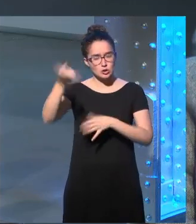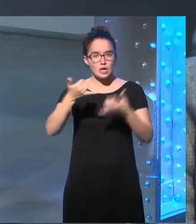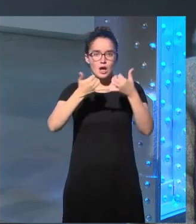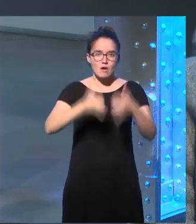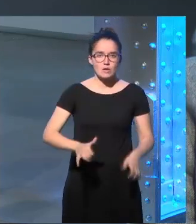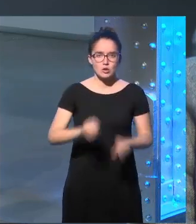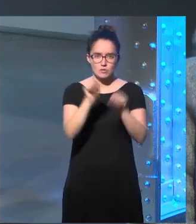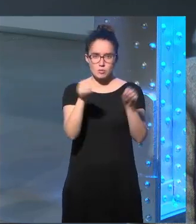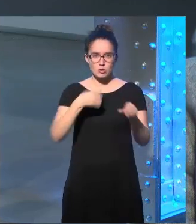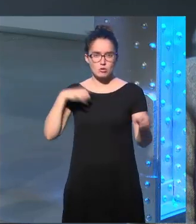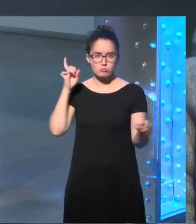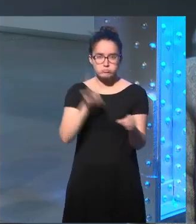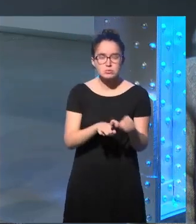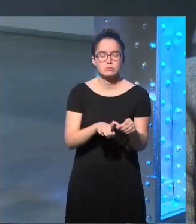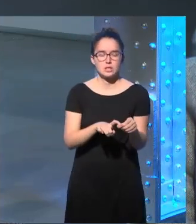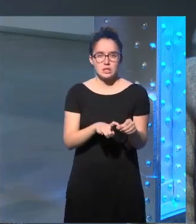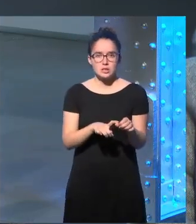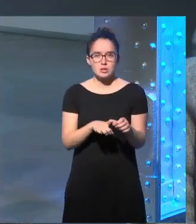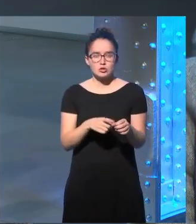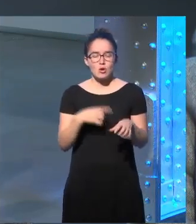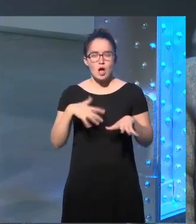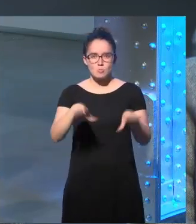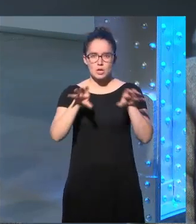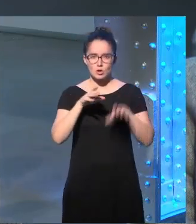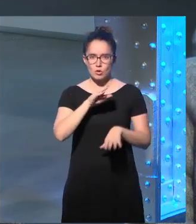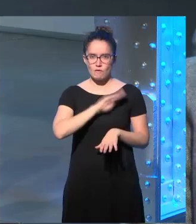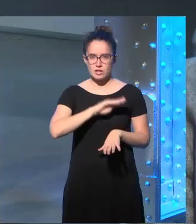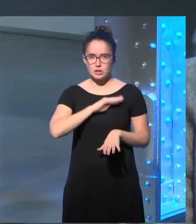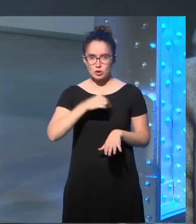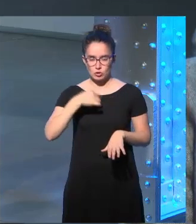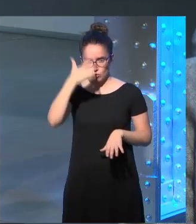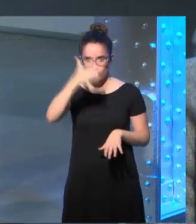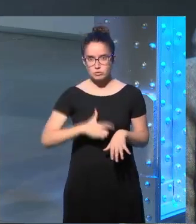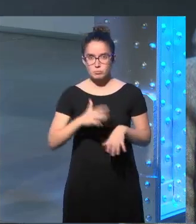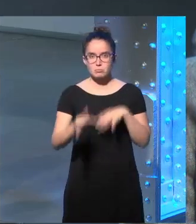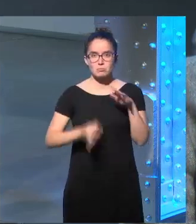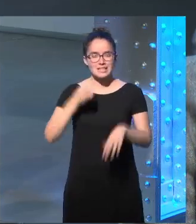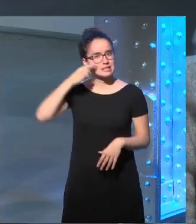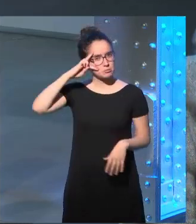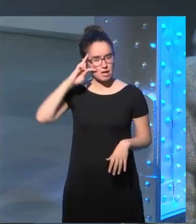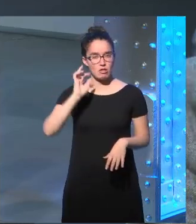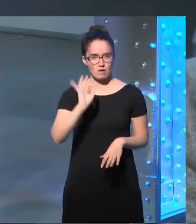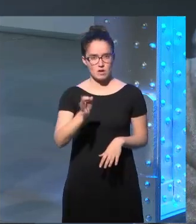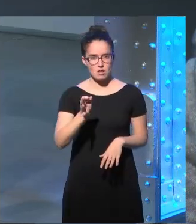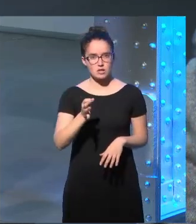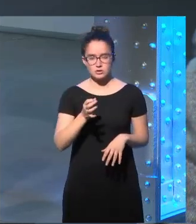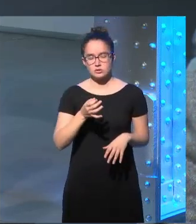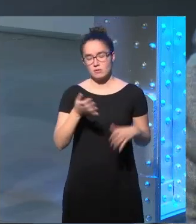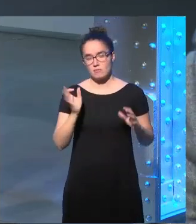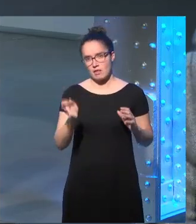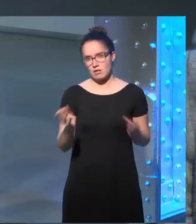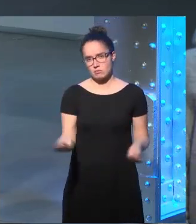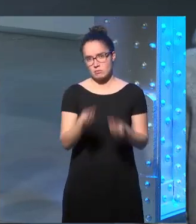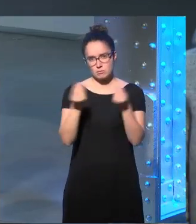other training events where I have participated that have taught me a lot about what I am,